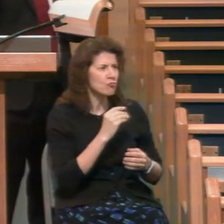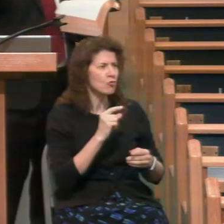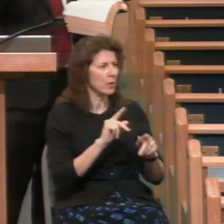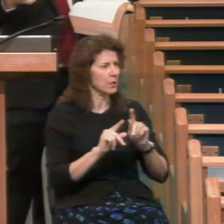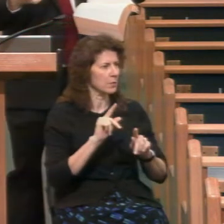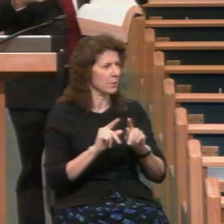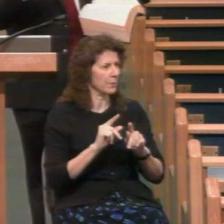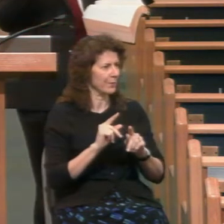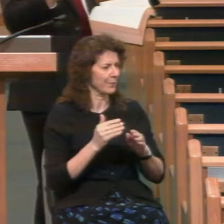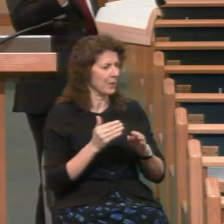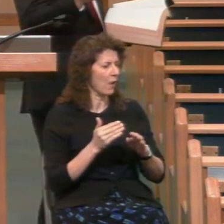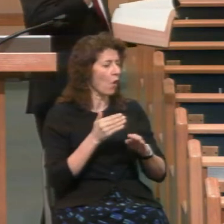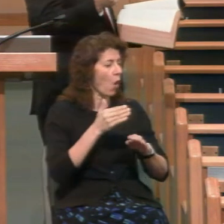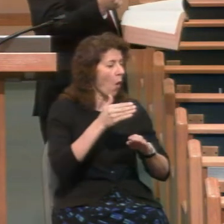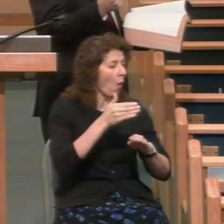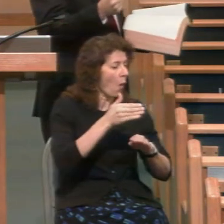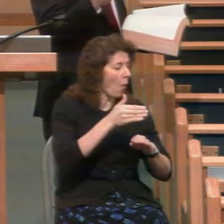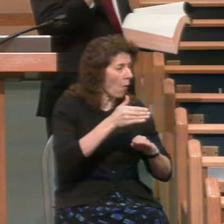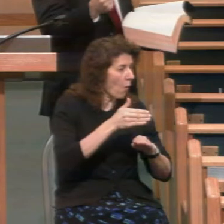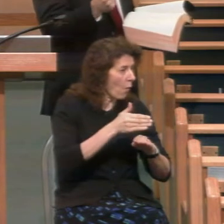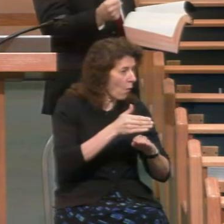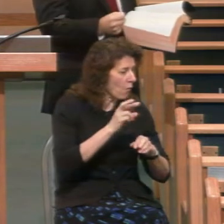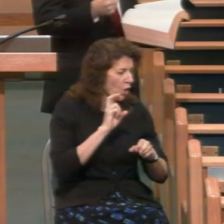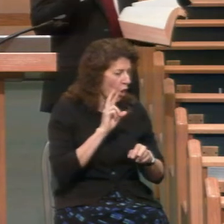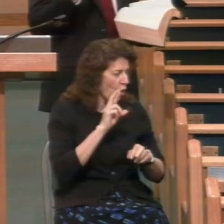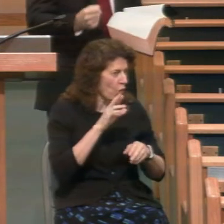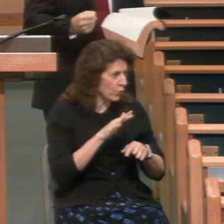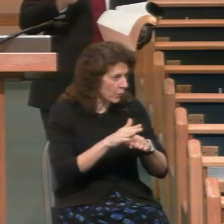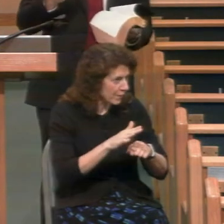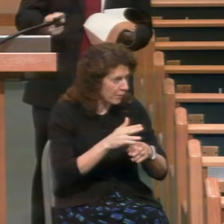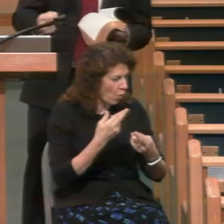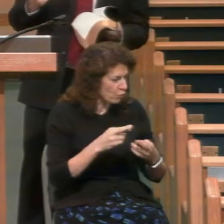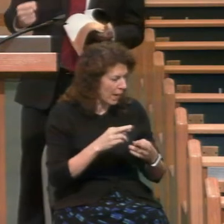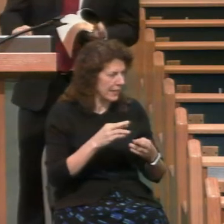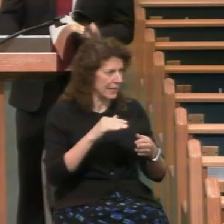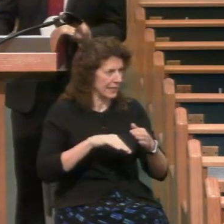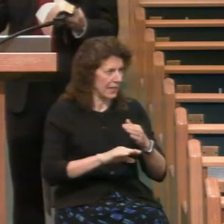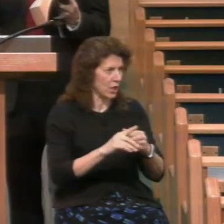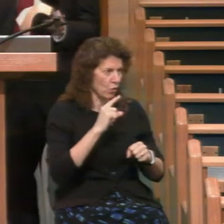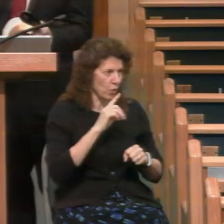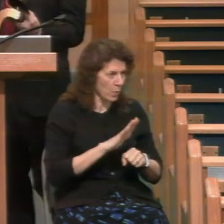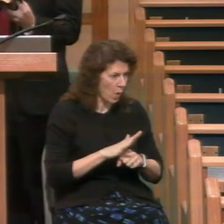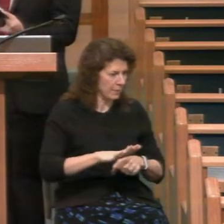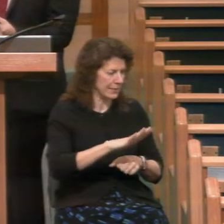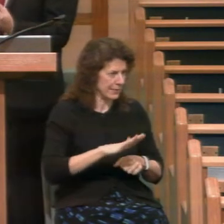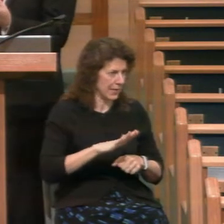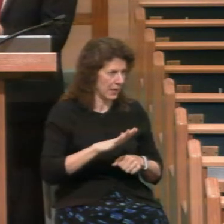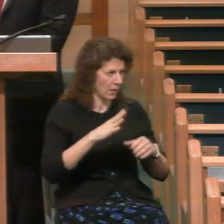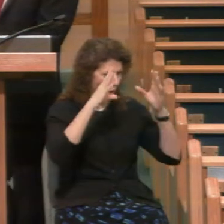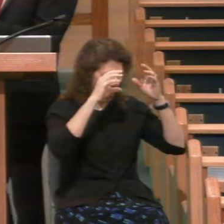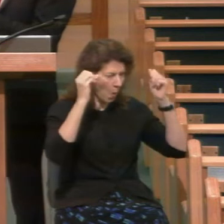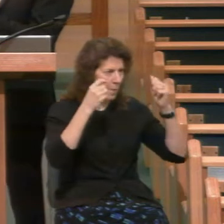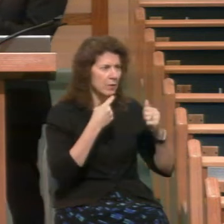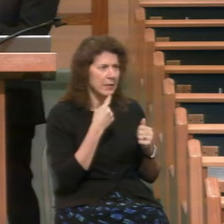They're right on the other side. They're on the cusp of going in, right? On the cusp of going in, and Moses is telling them in the book of Deuteronomy, do not